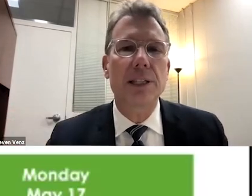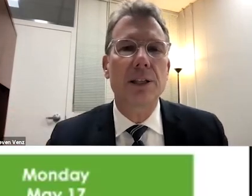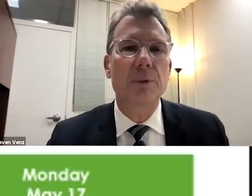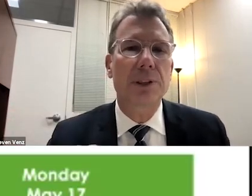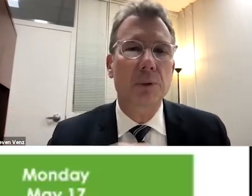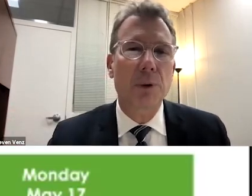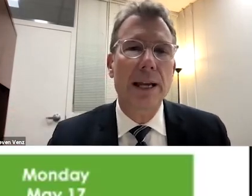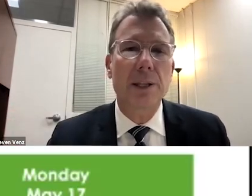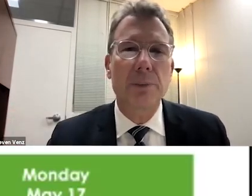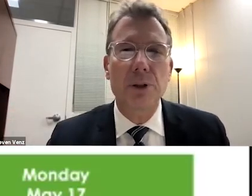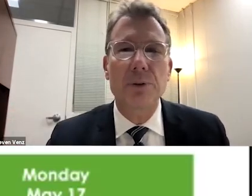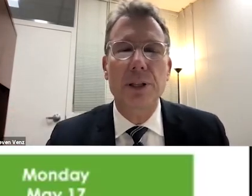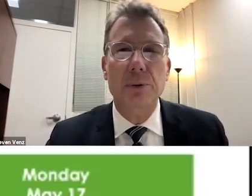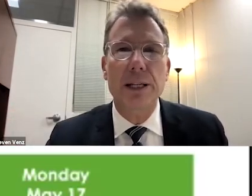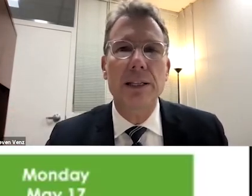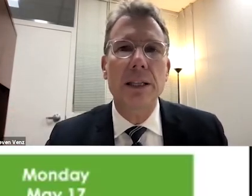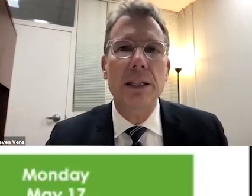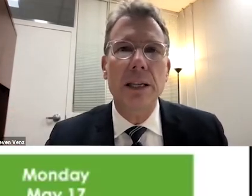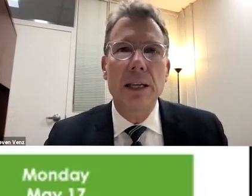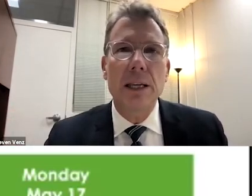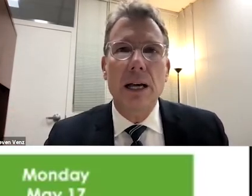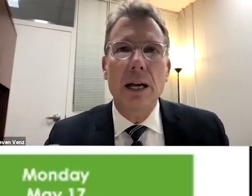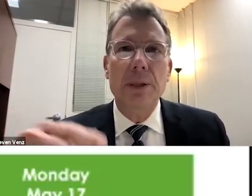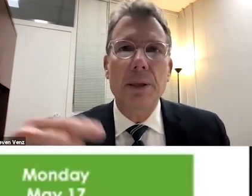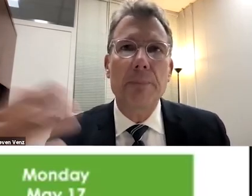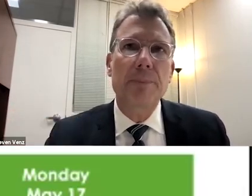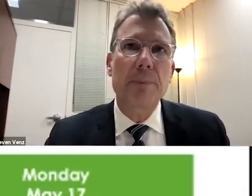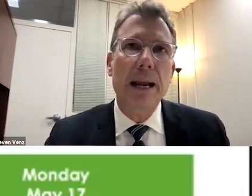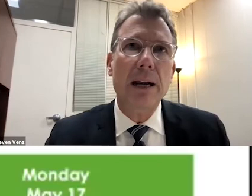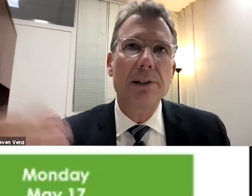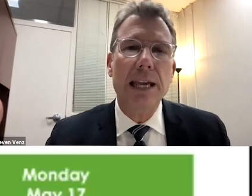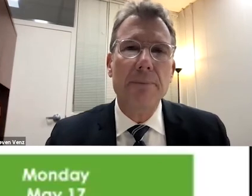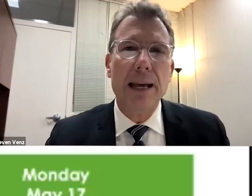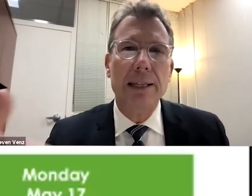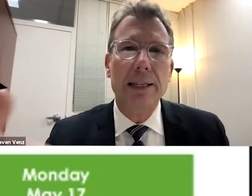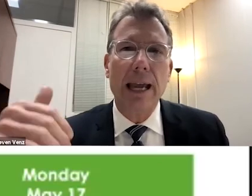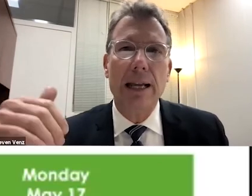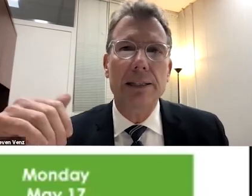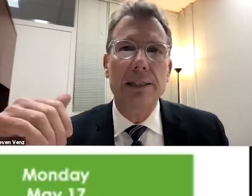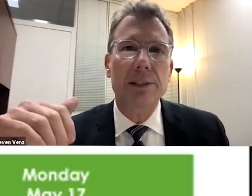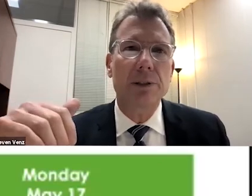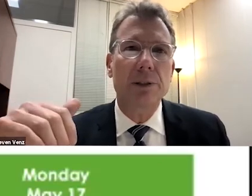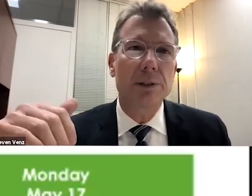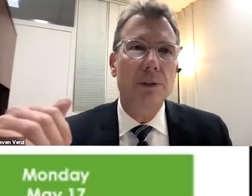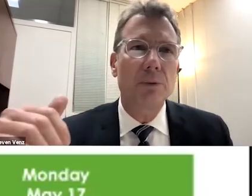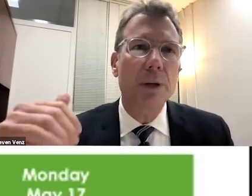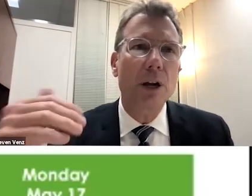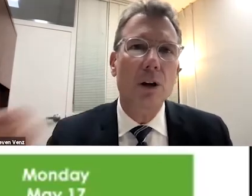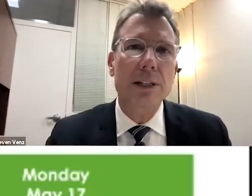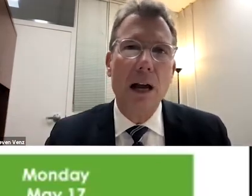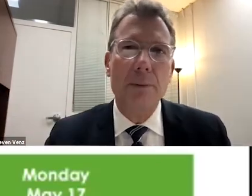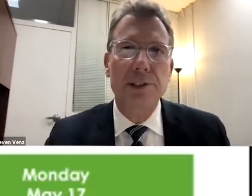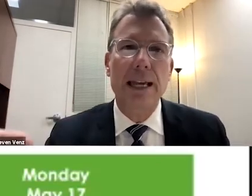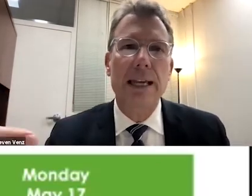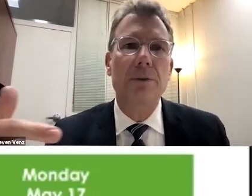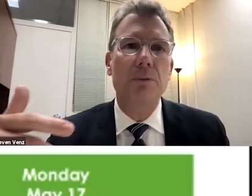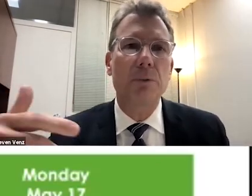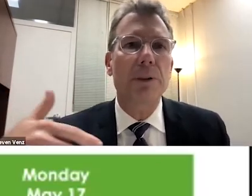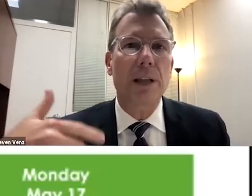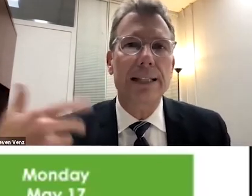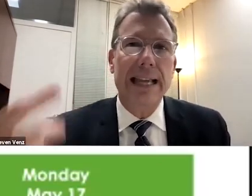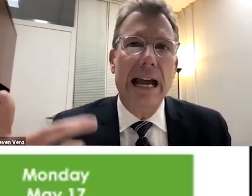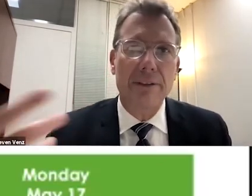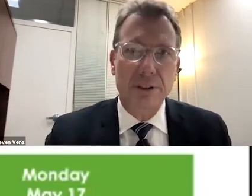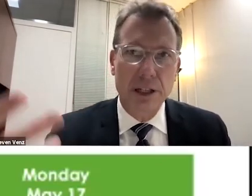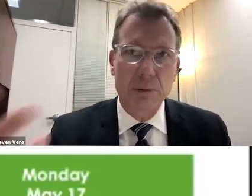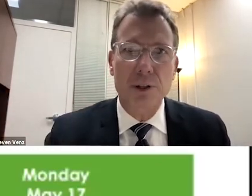could see, with the red, the blue, and the green. The parents came back and we heard comments saying we